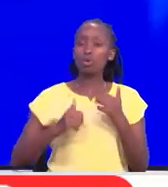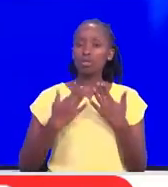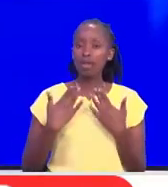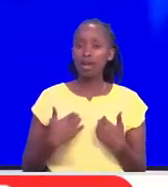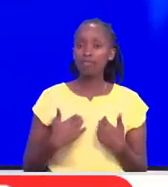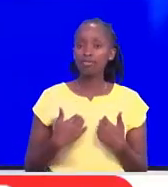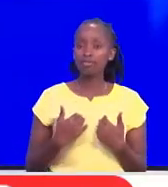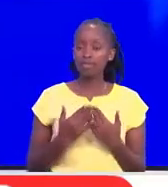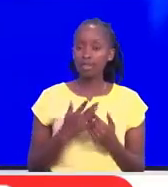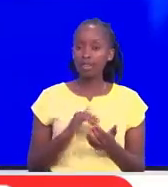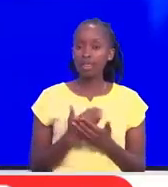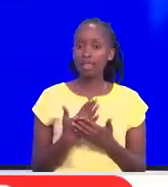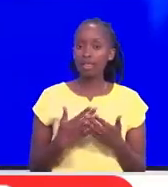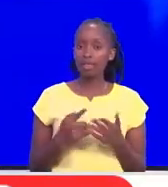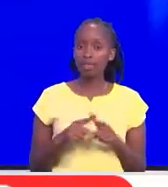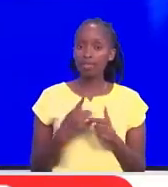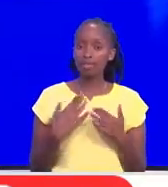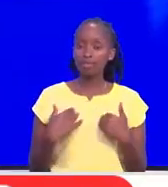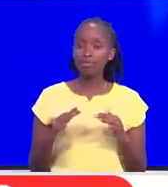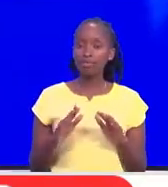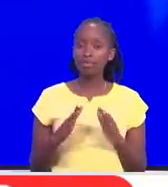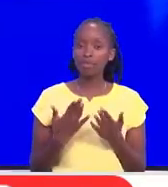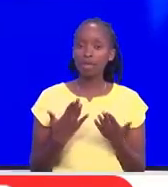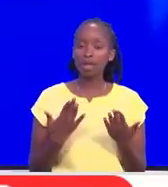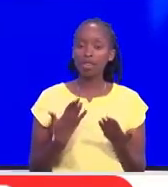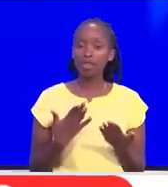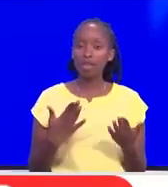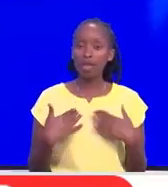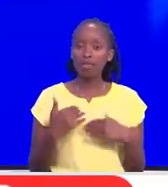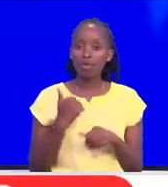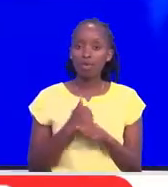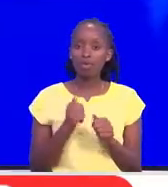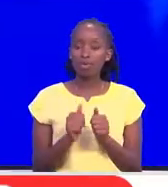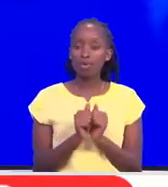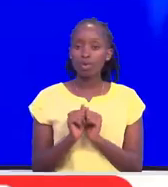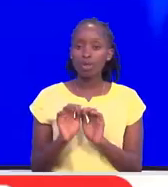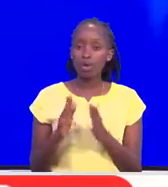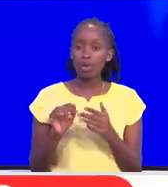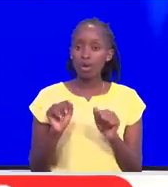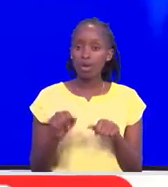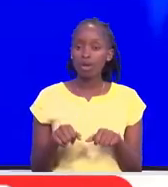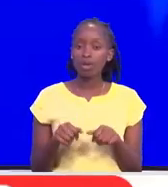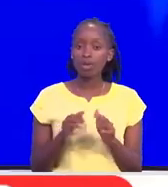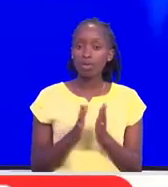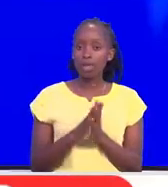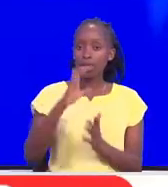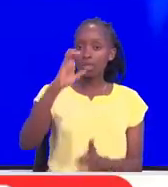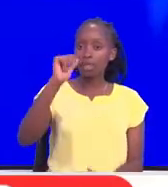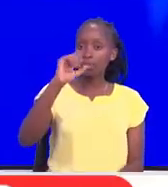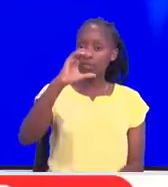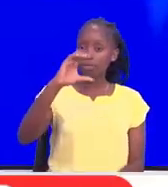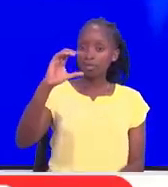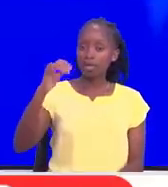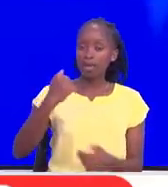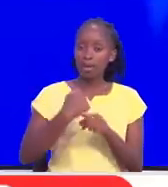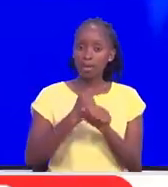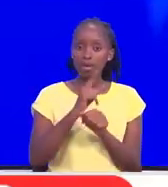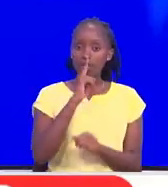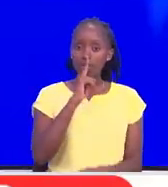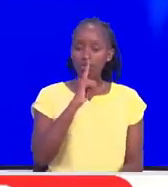na mikakati ya kufanya kazi pamoja na ile ESCC kuhakikisha ya